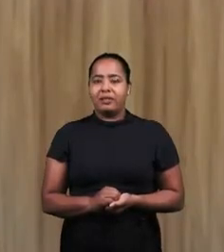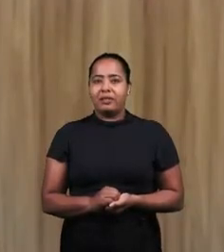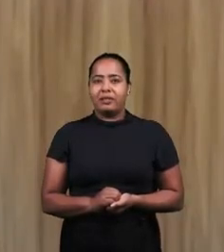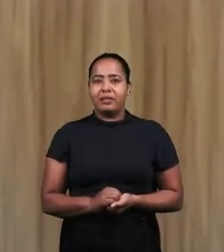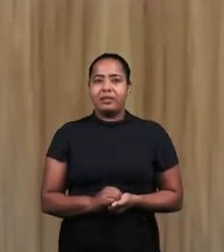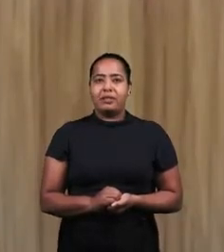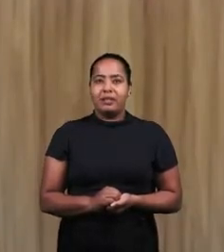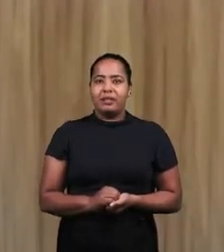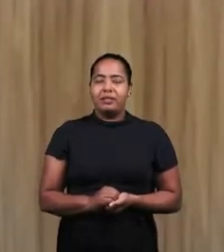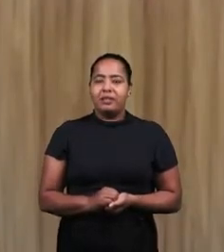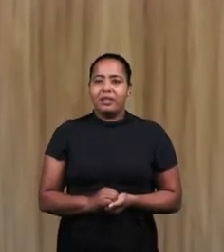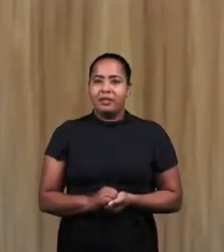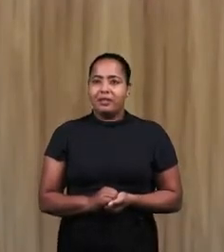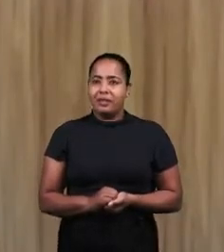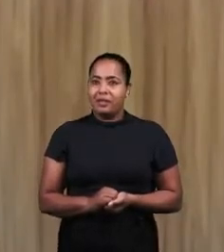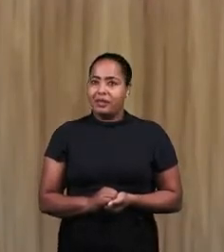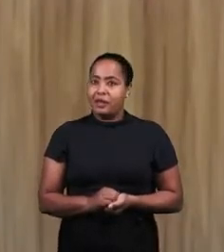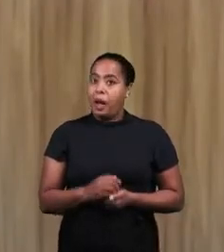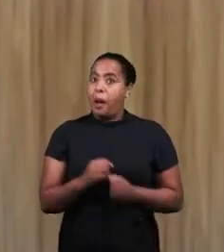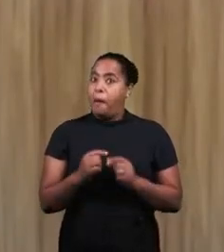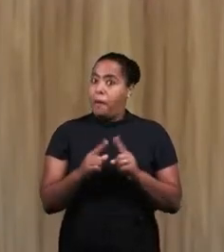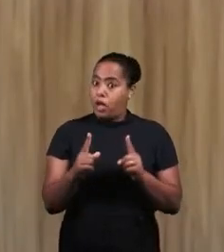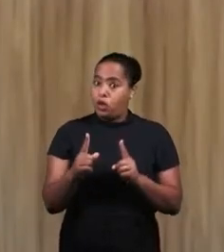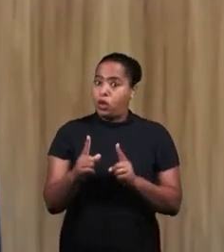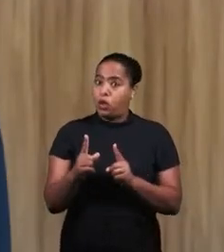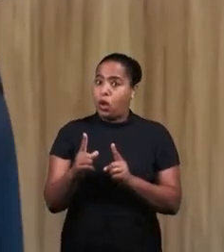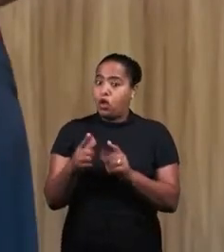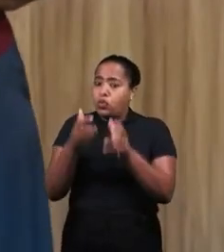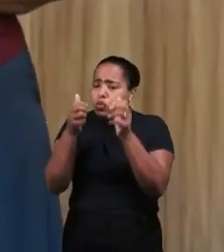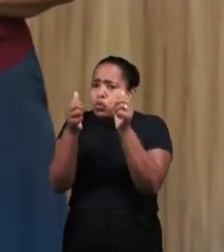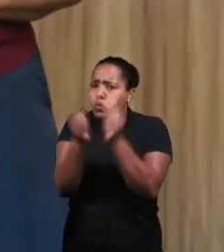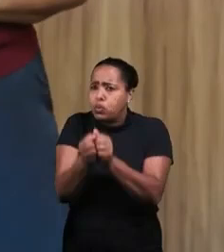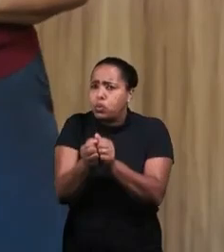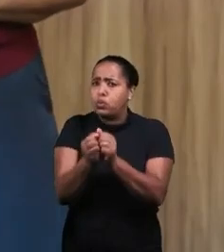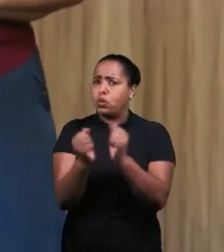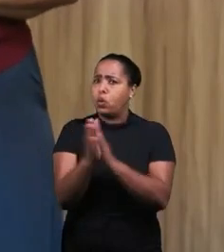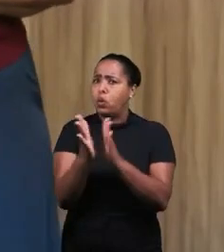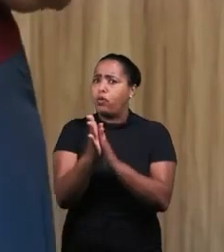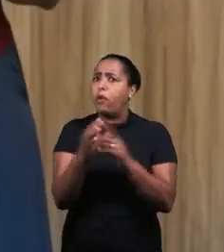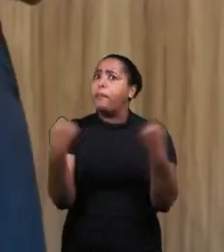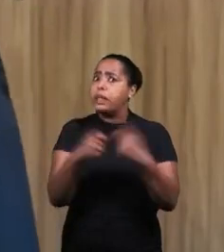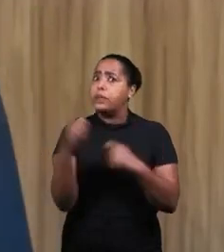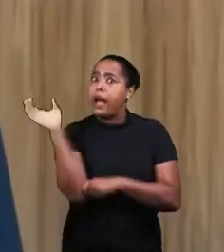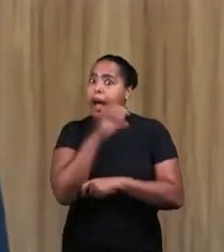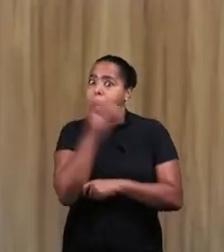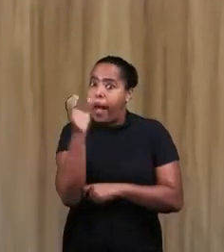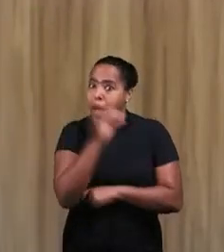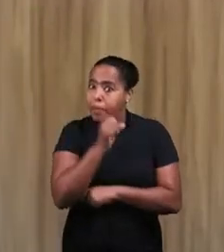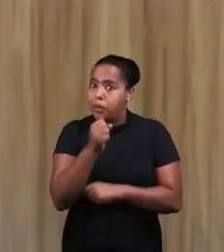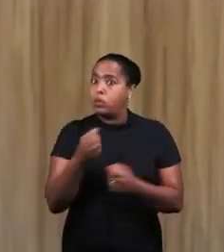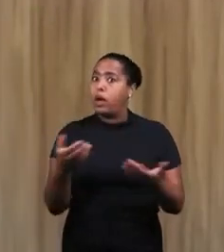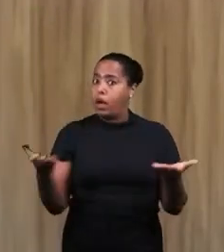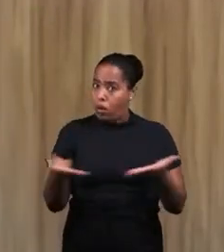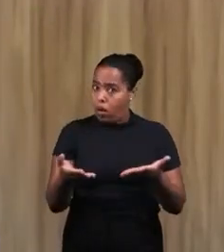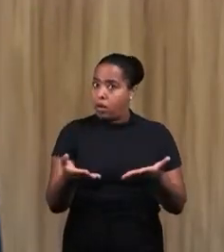To play along with the song, we have to play faster. Let's count.